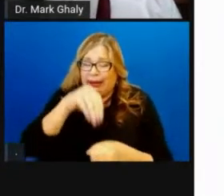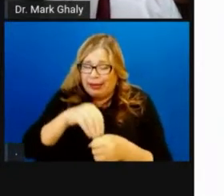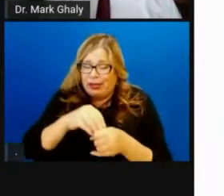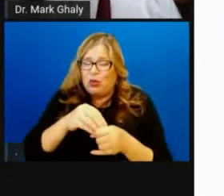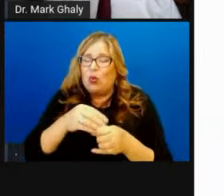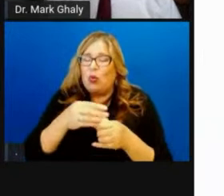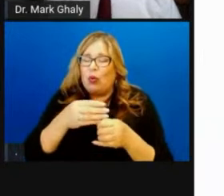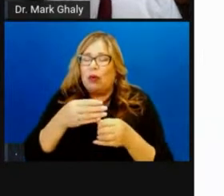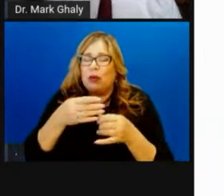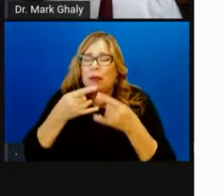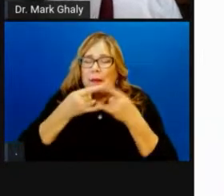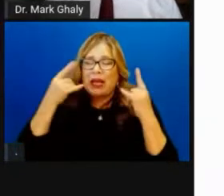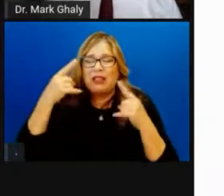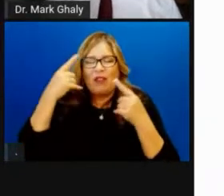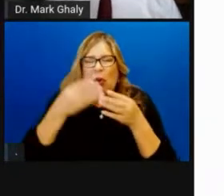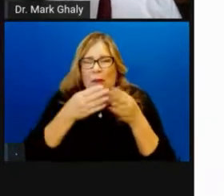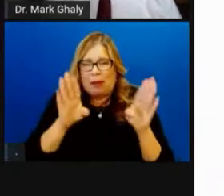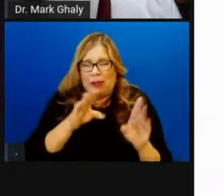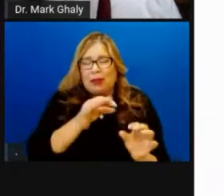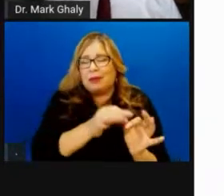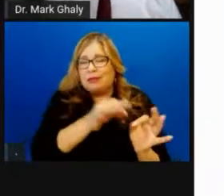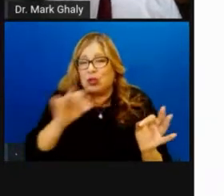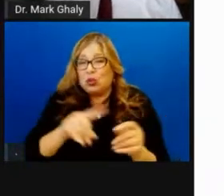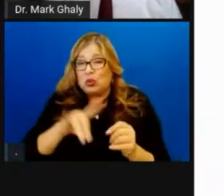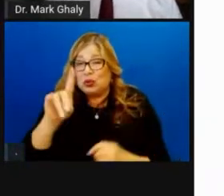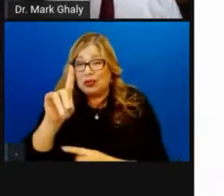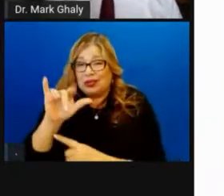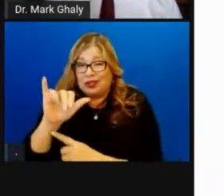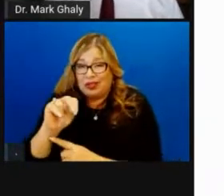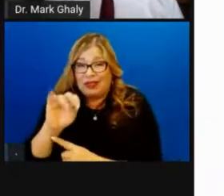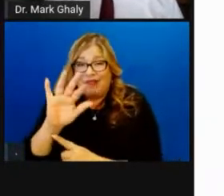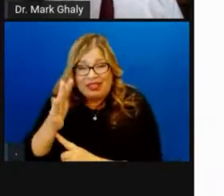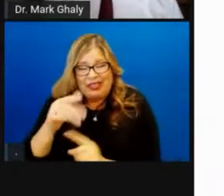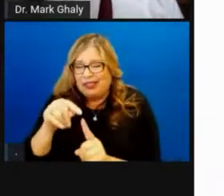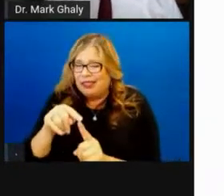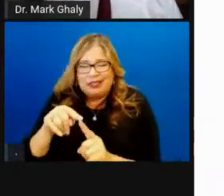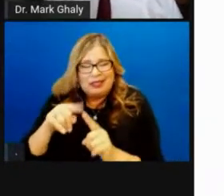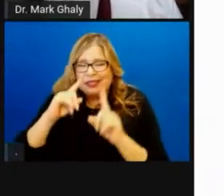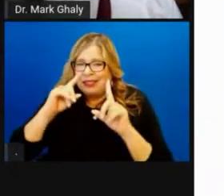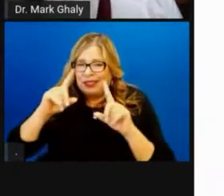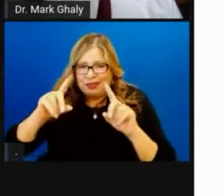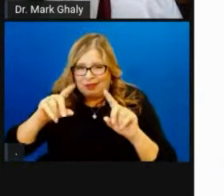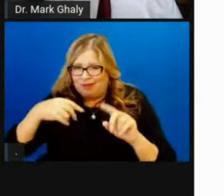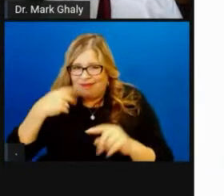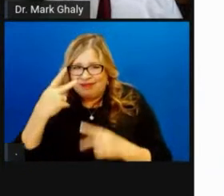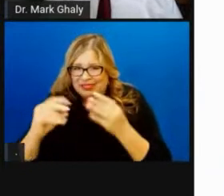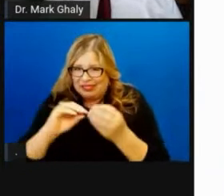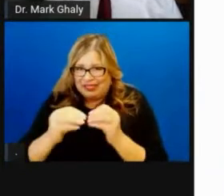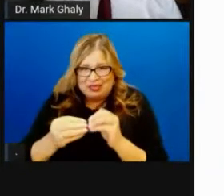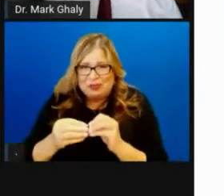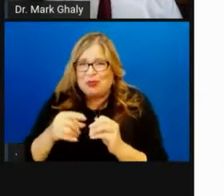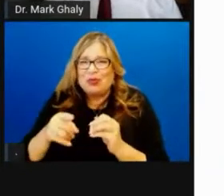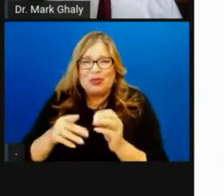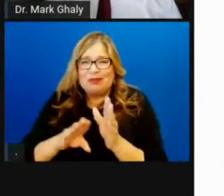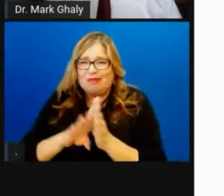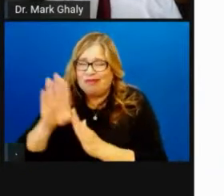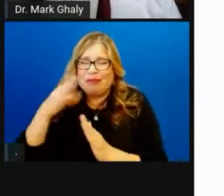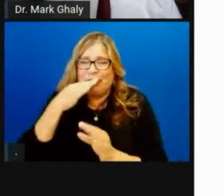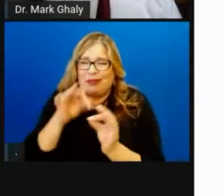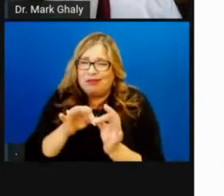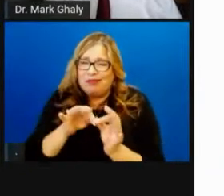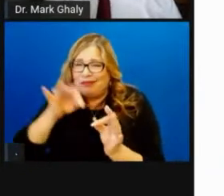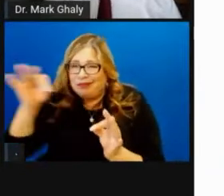to extend it again now through February 15th. We were still at a time when cases were nearly